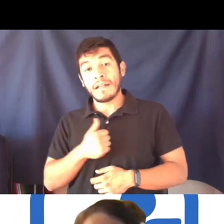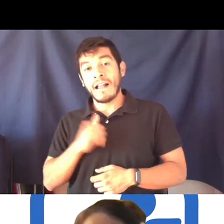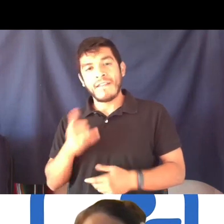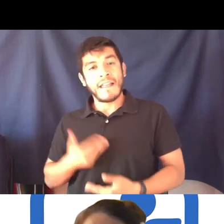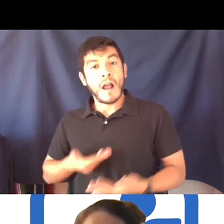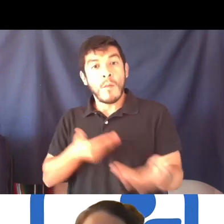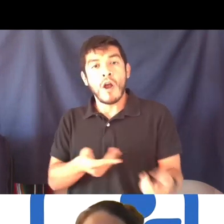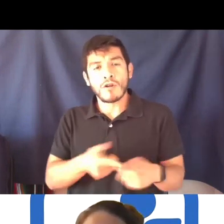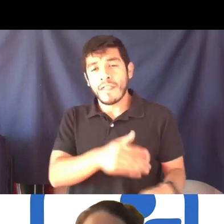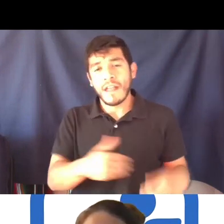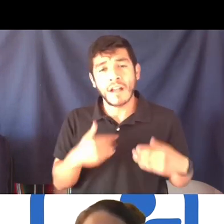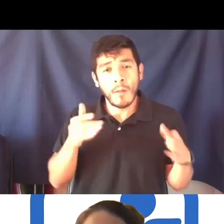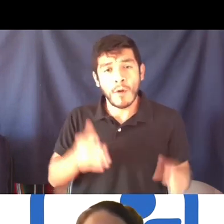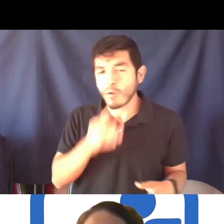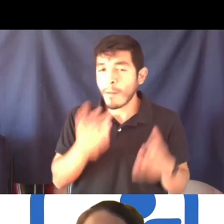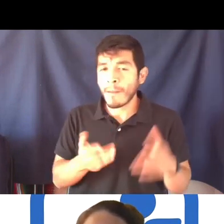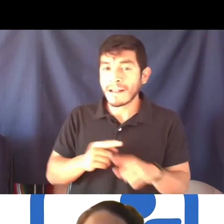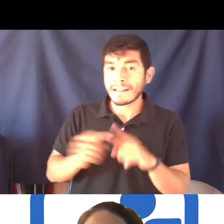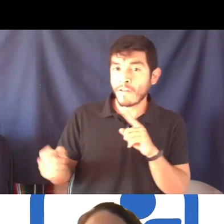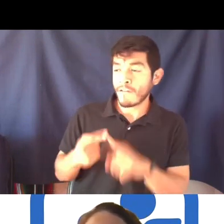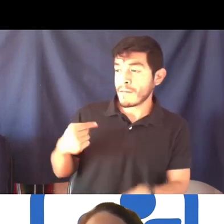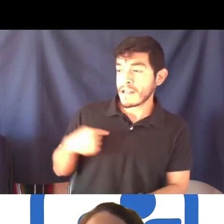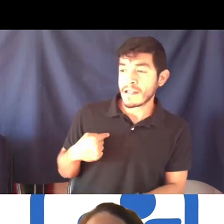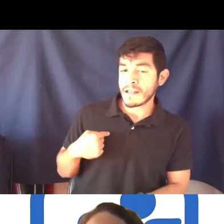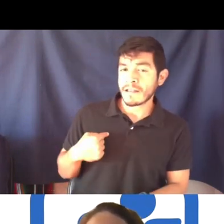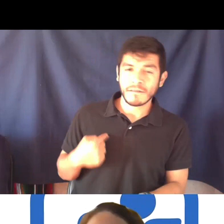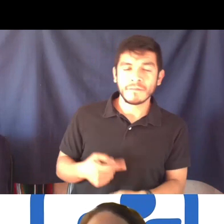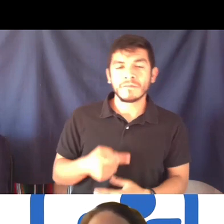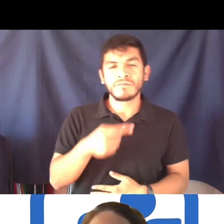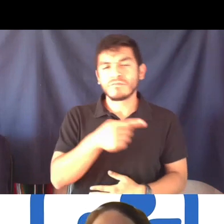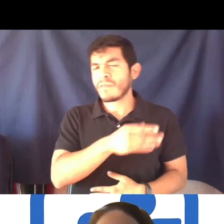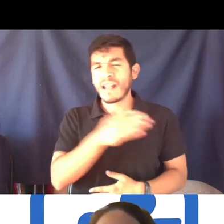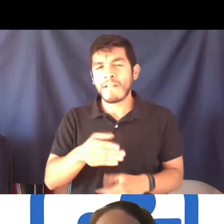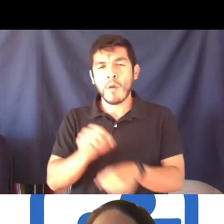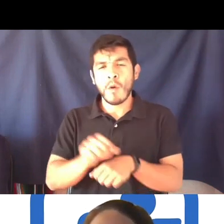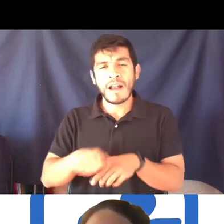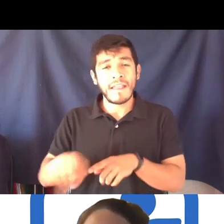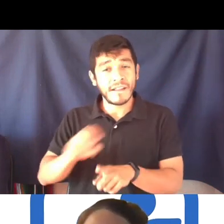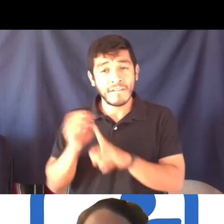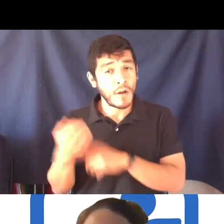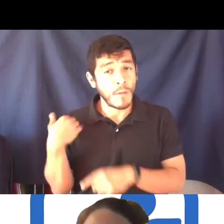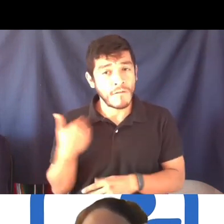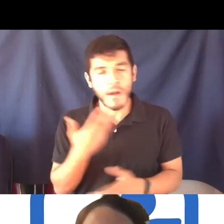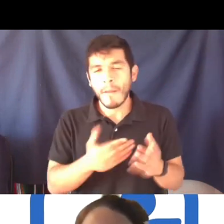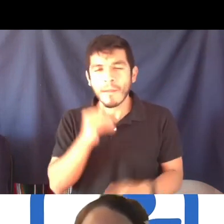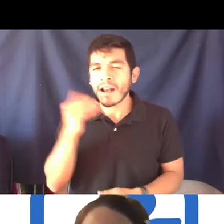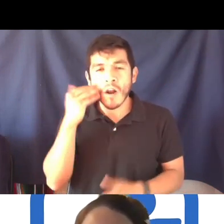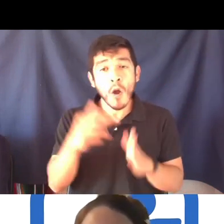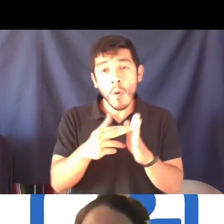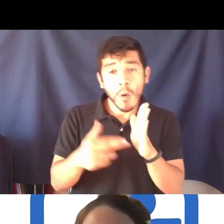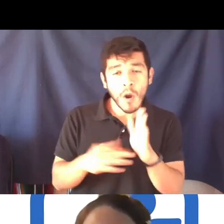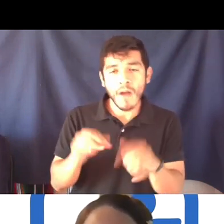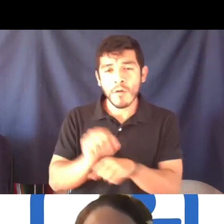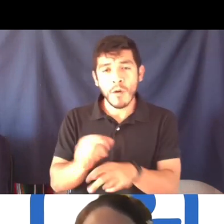person who might be very different than me, has probably never worked in an environment like this before, may not know protocols of